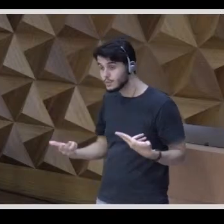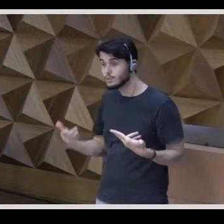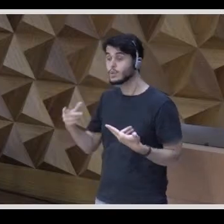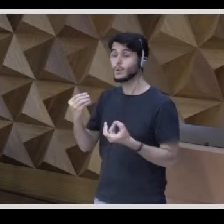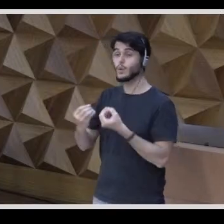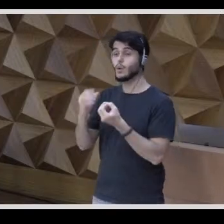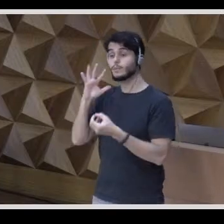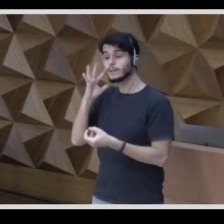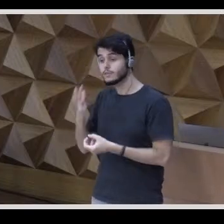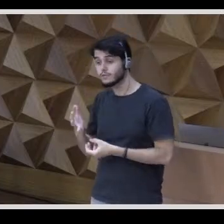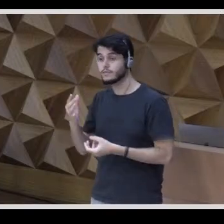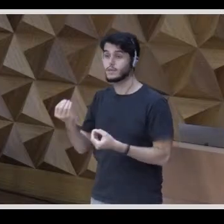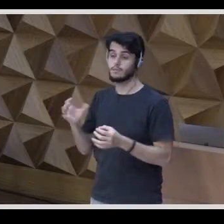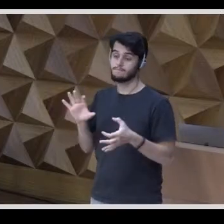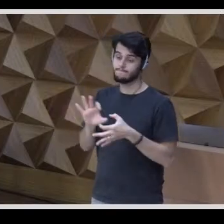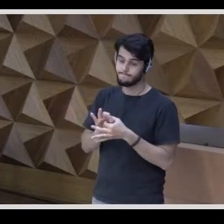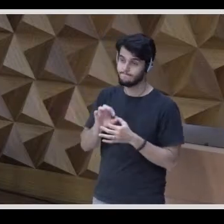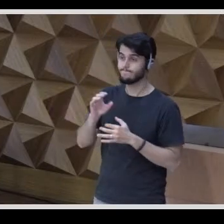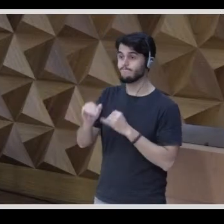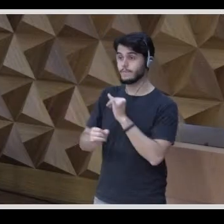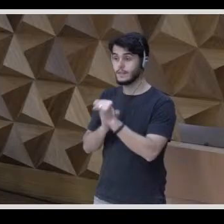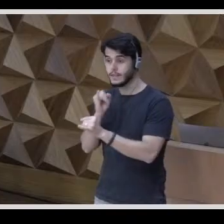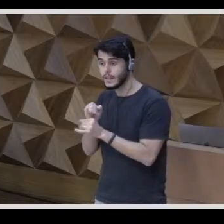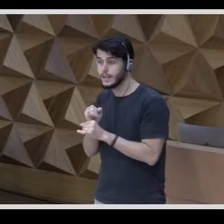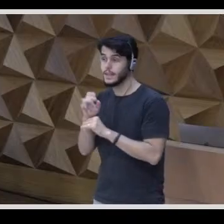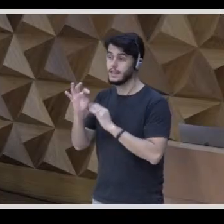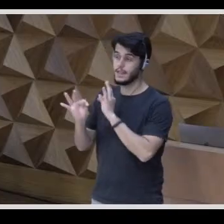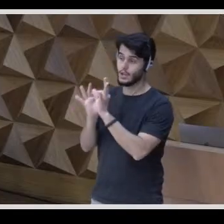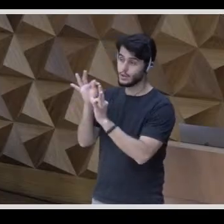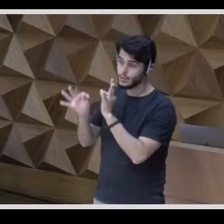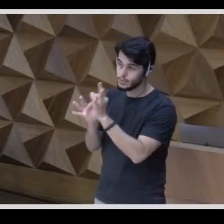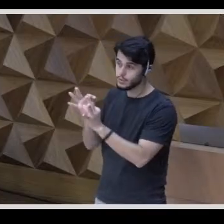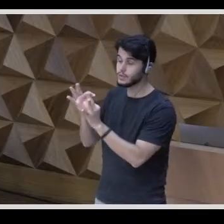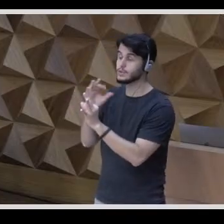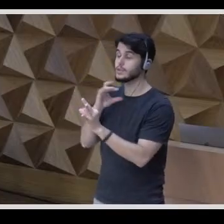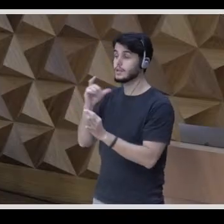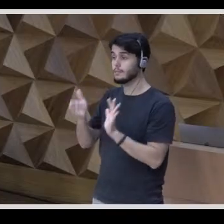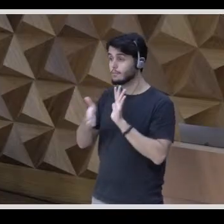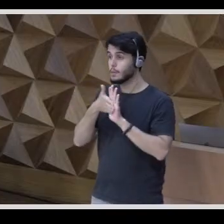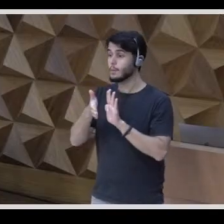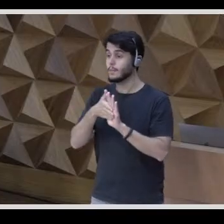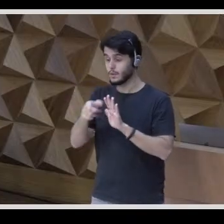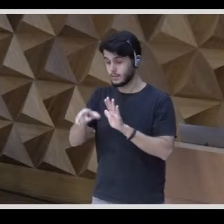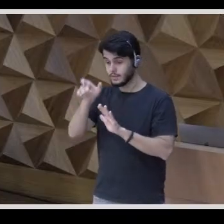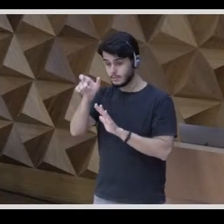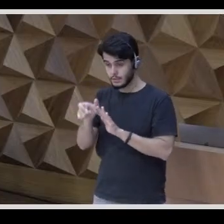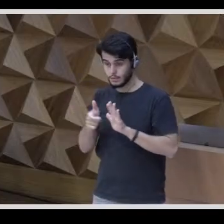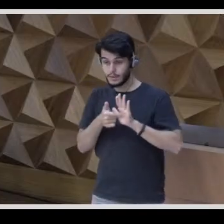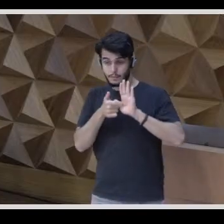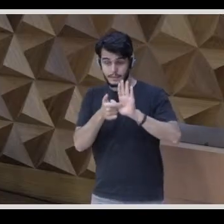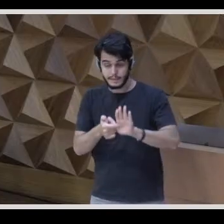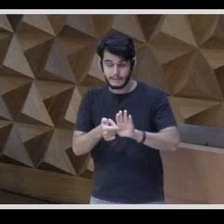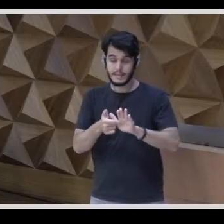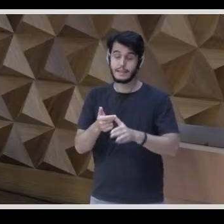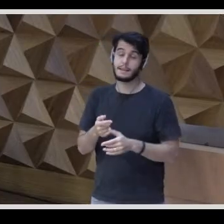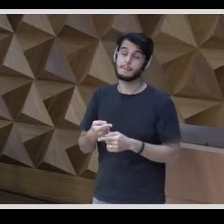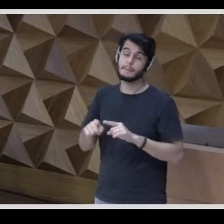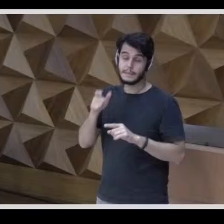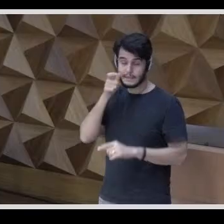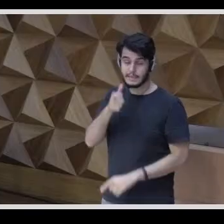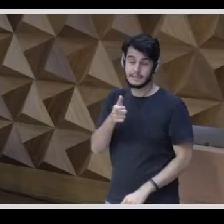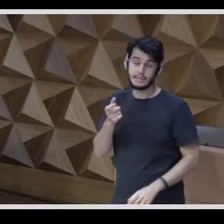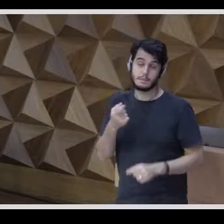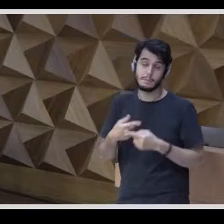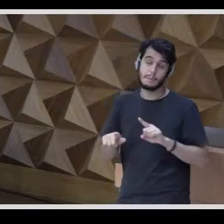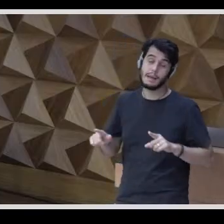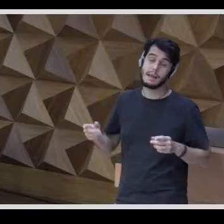in the way that is often proposed is also interesting. But I think even if you don't, I don't